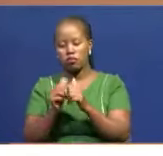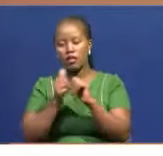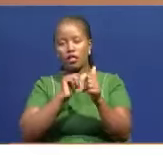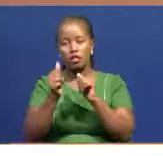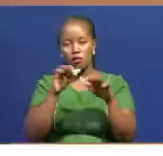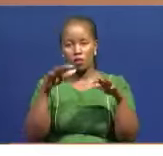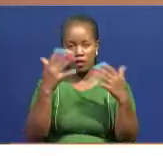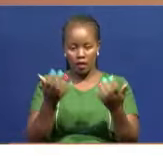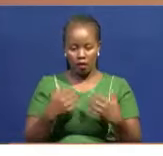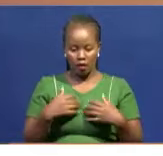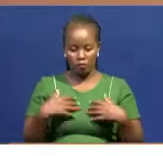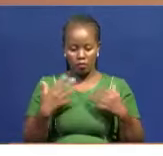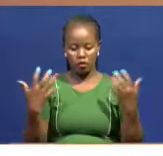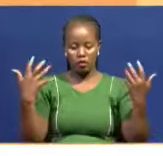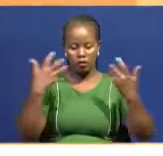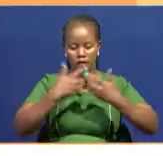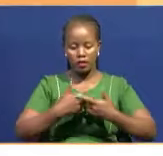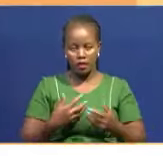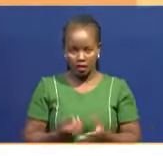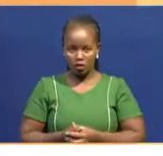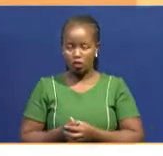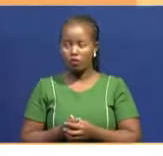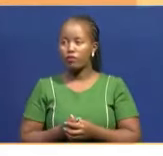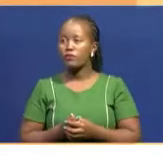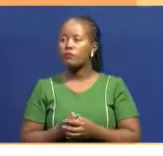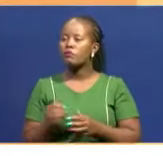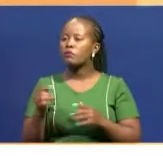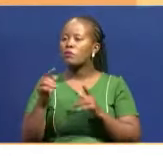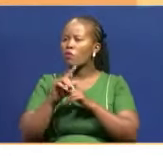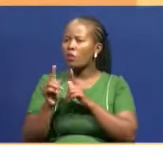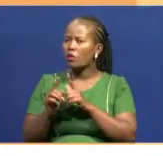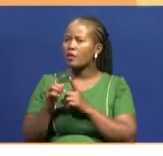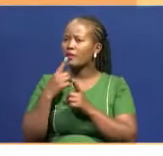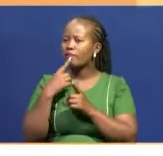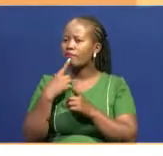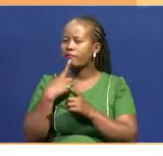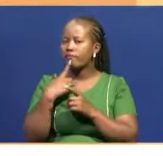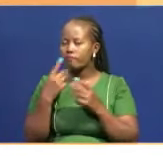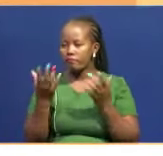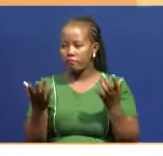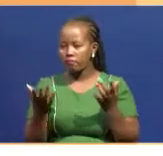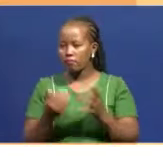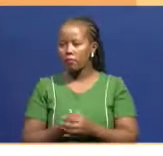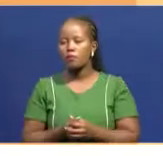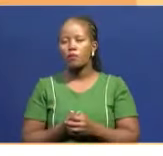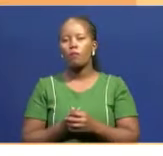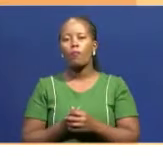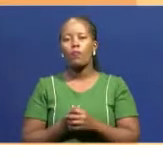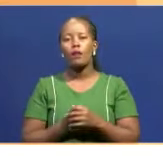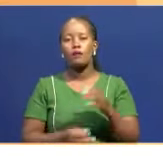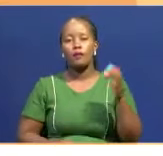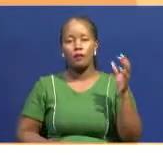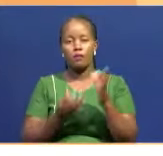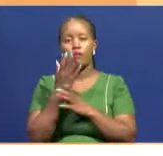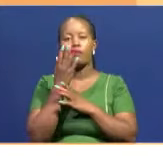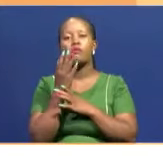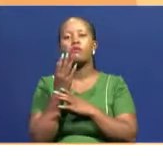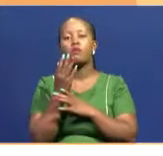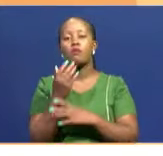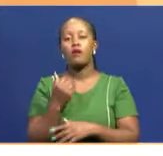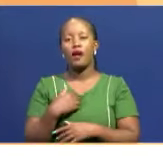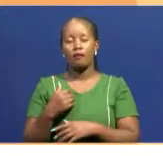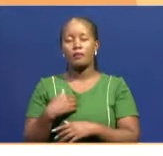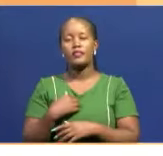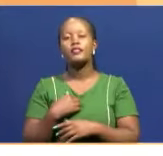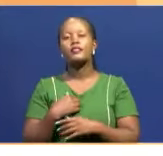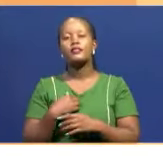off. Well, let's also talk about the composition of the franchises, because like I mentioned,